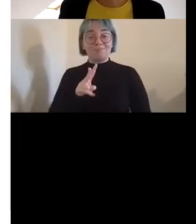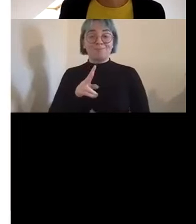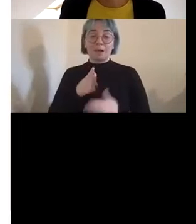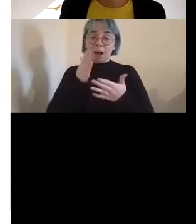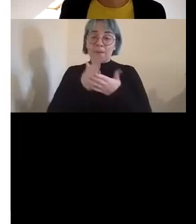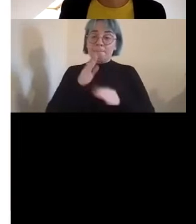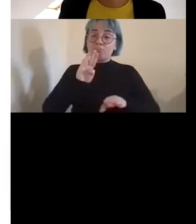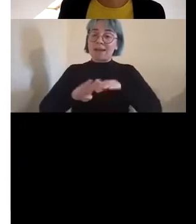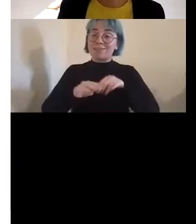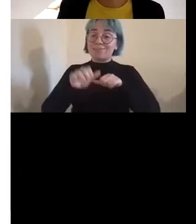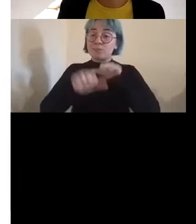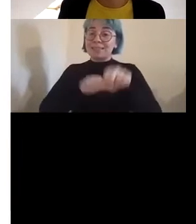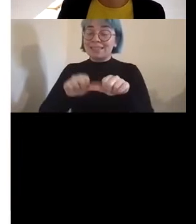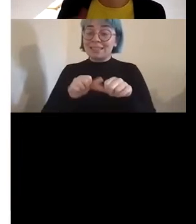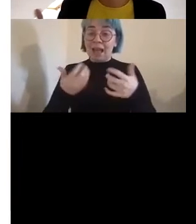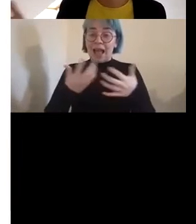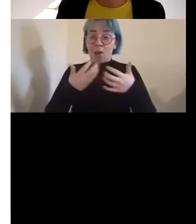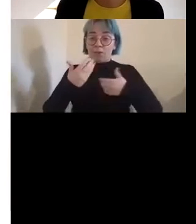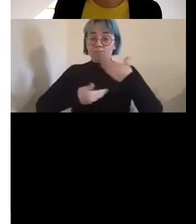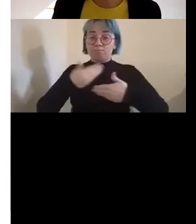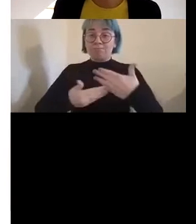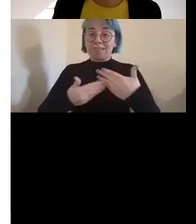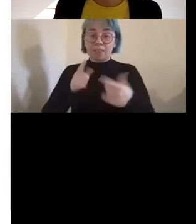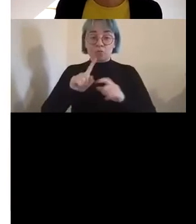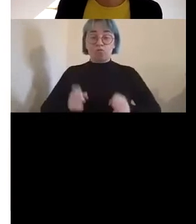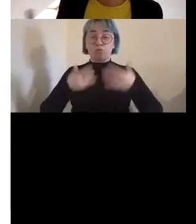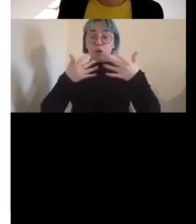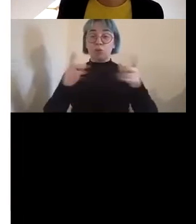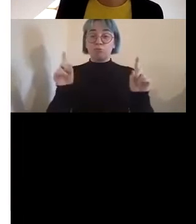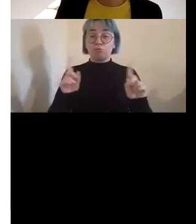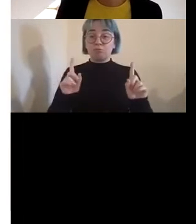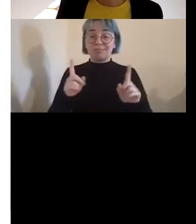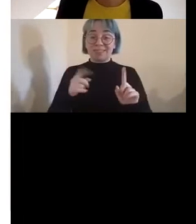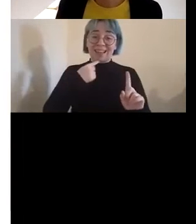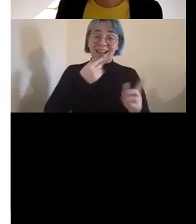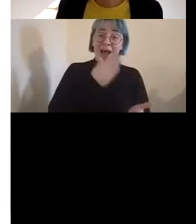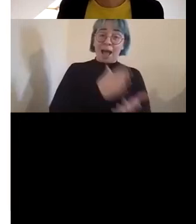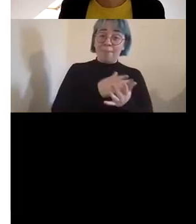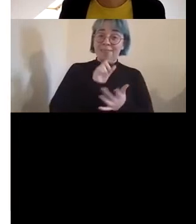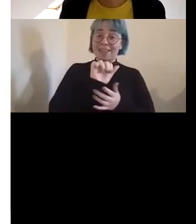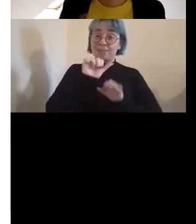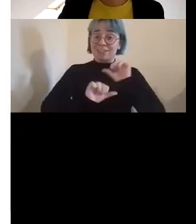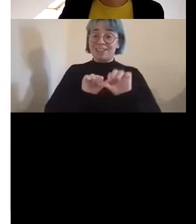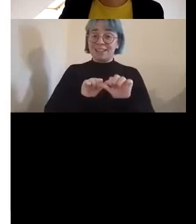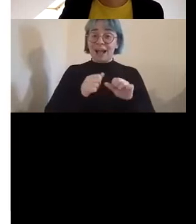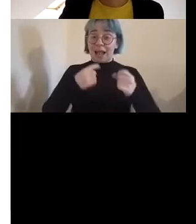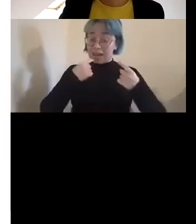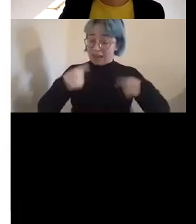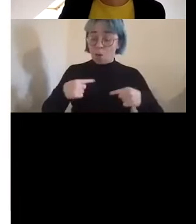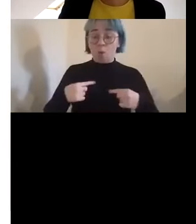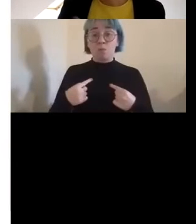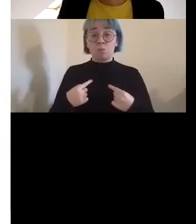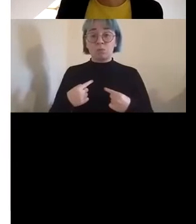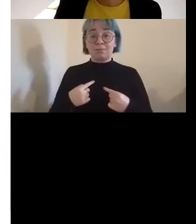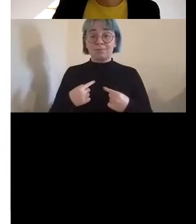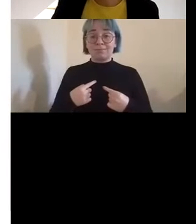proceedings, how they're ongoing, and what is the result, saying that the fact that these proceedings are classified as civil that